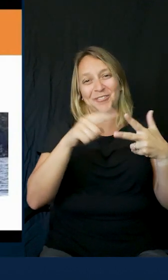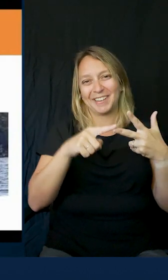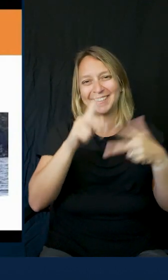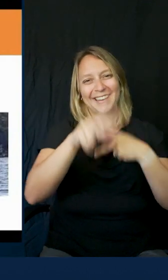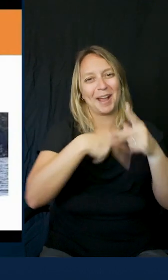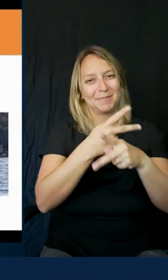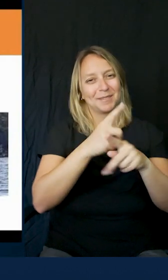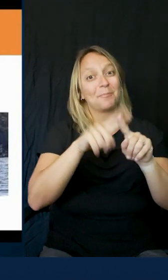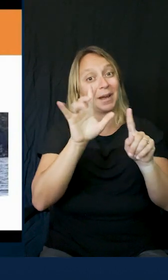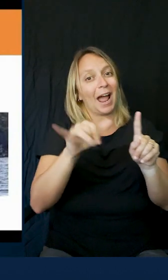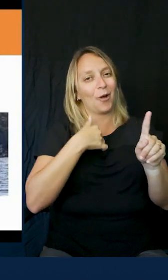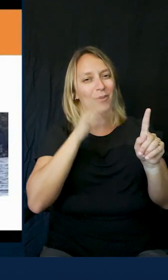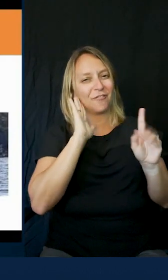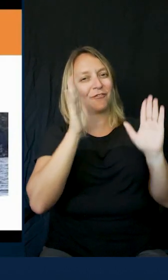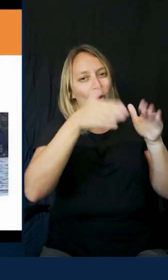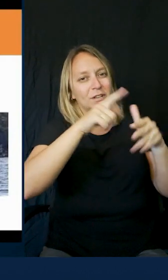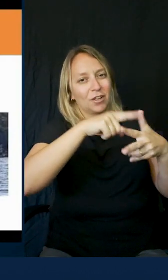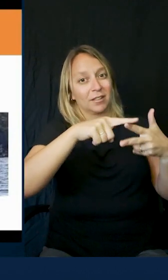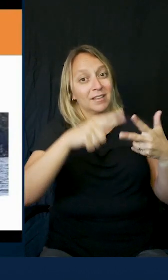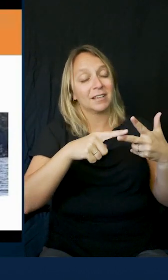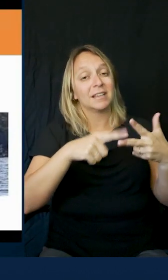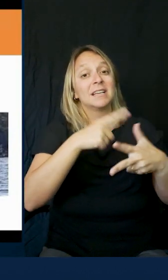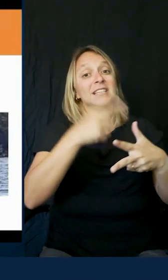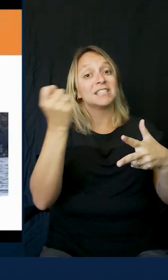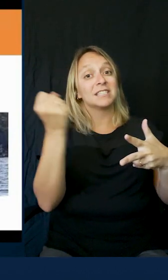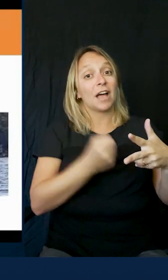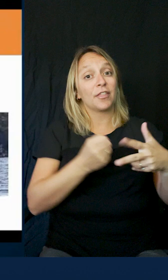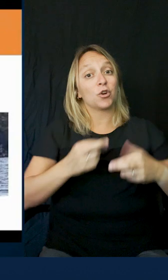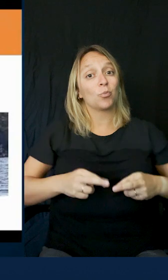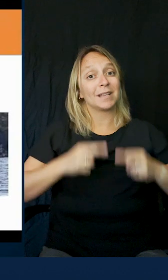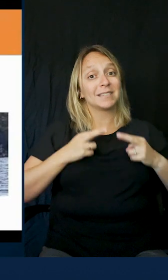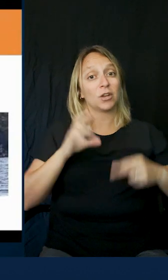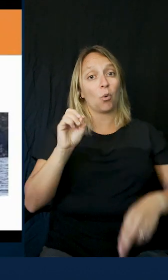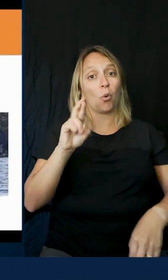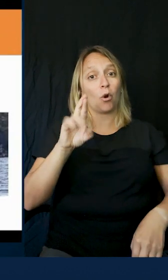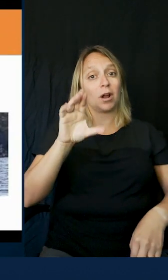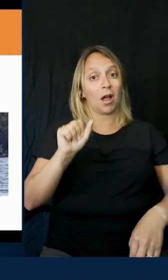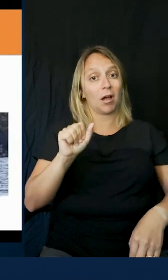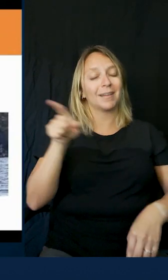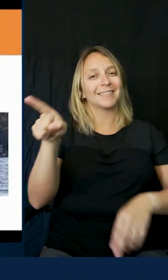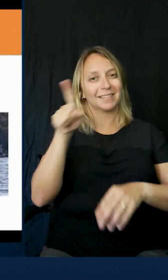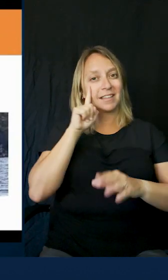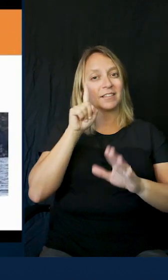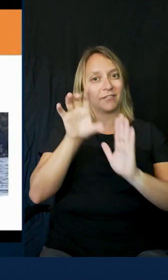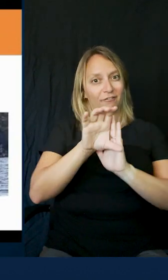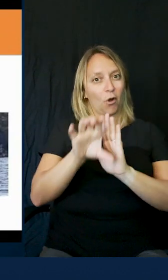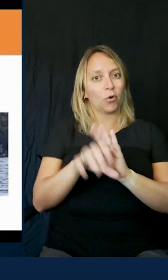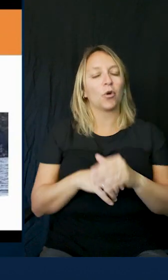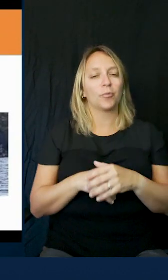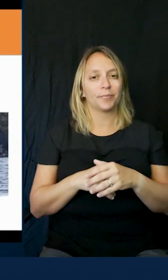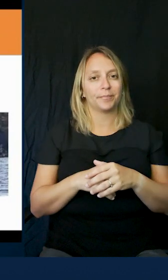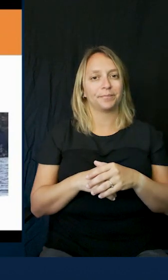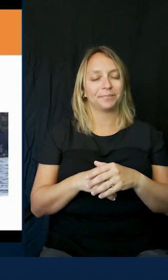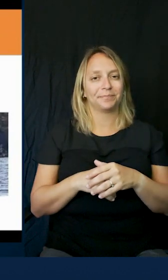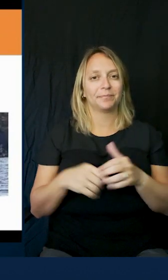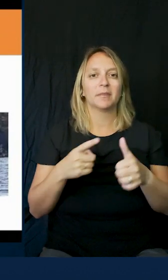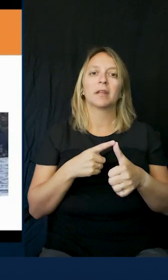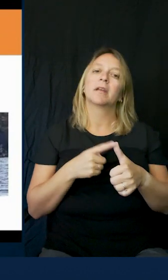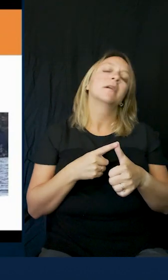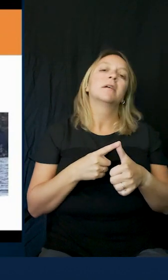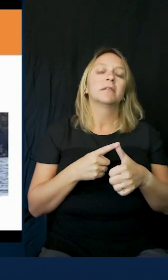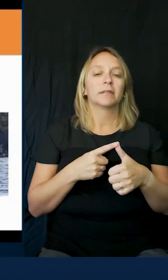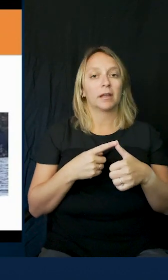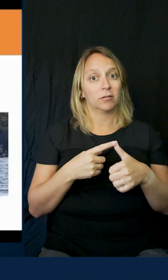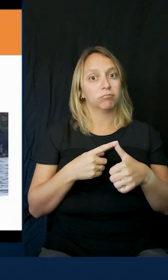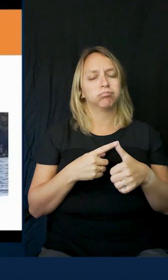is what I'll focus on. On the left, we have southern resident orca. So this is a photo from the Center for Whale Research. Southern resident orca are